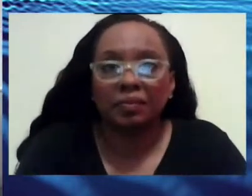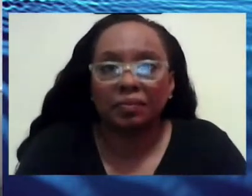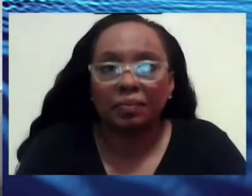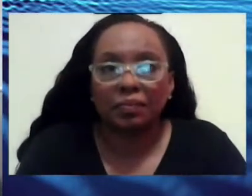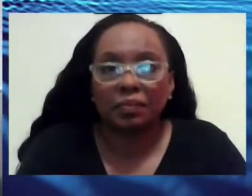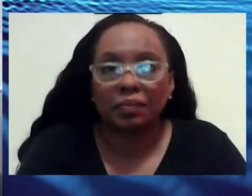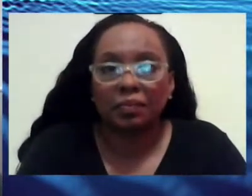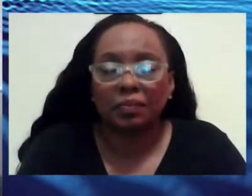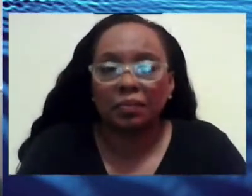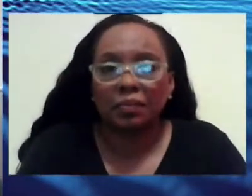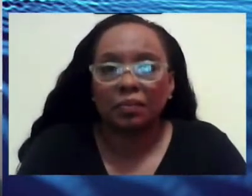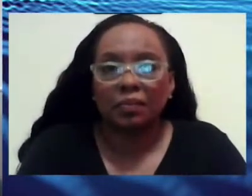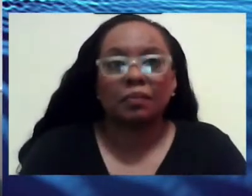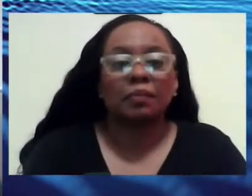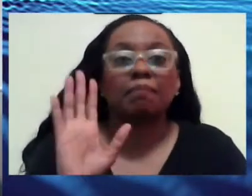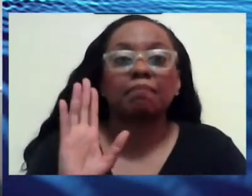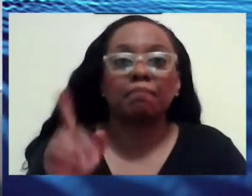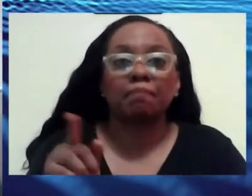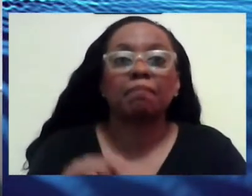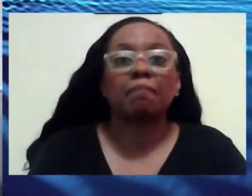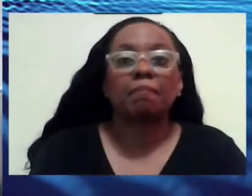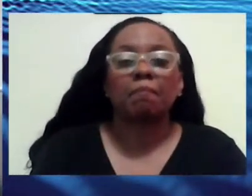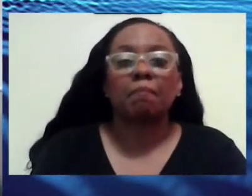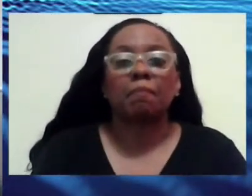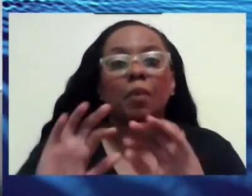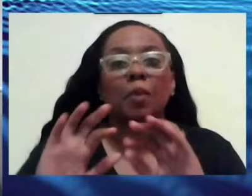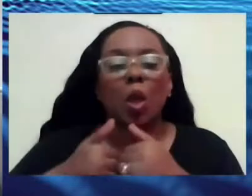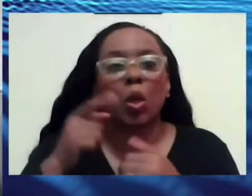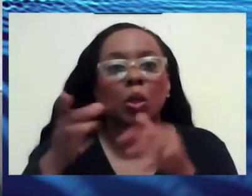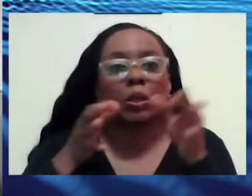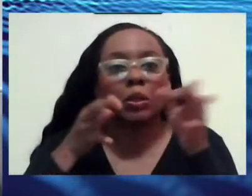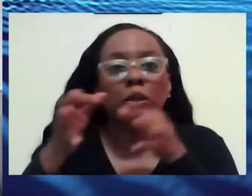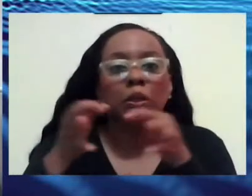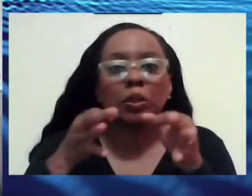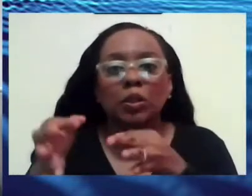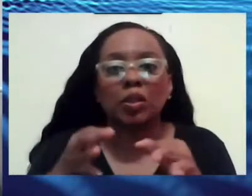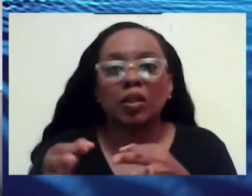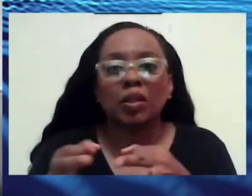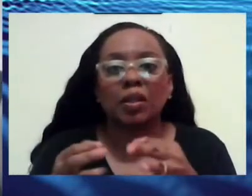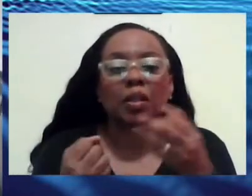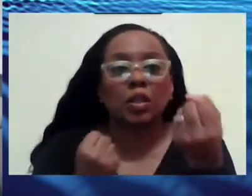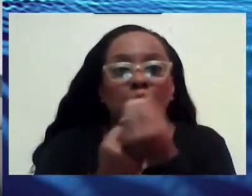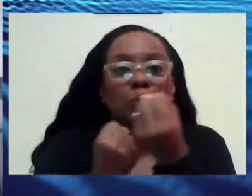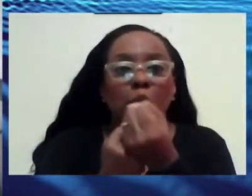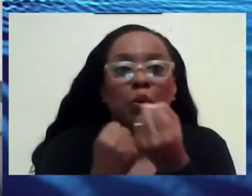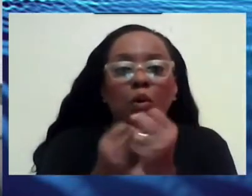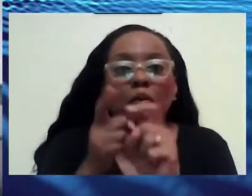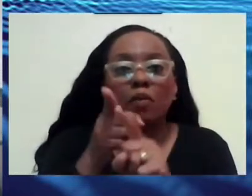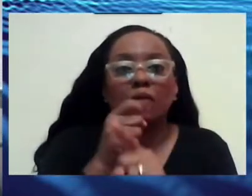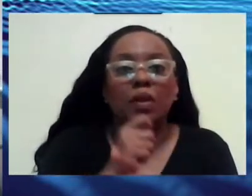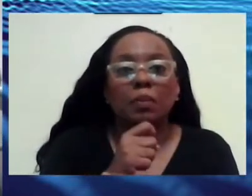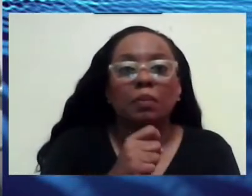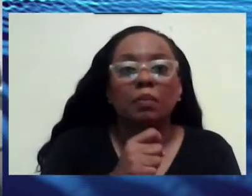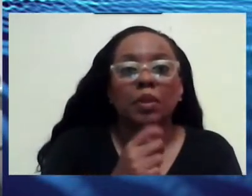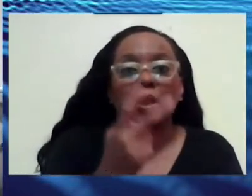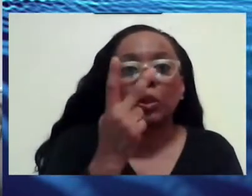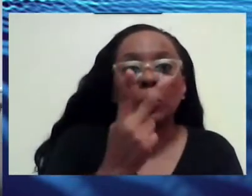And Minister Tanisha here, how would you describe the support from the two teachers unions for the changes that you have announced